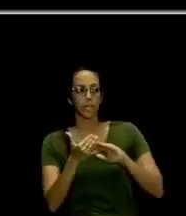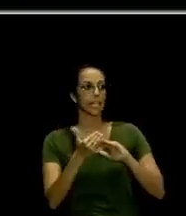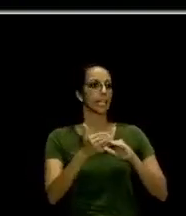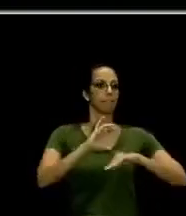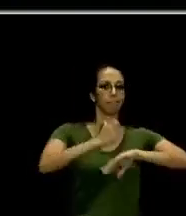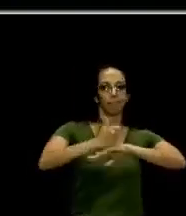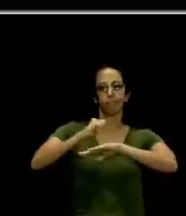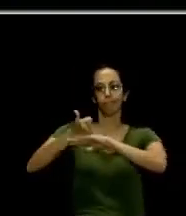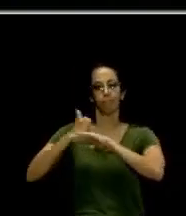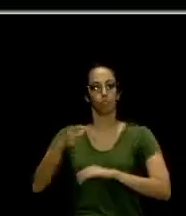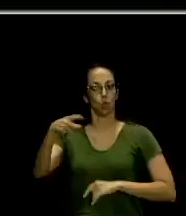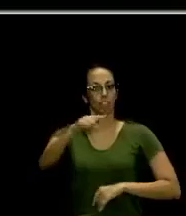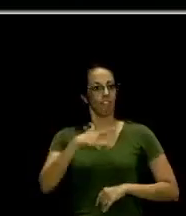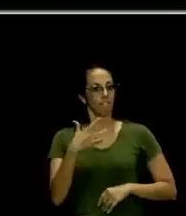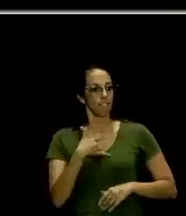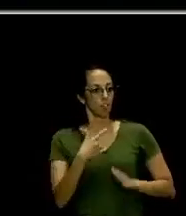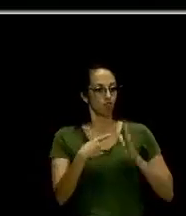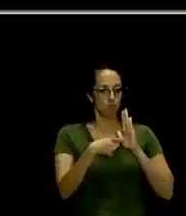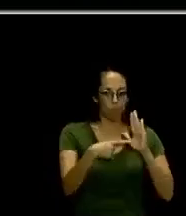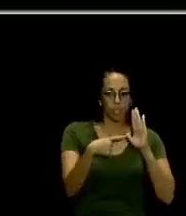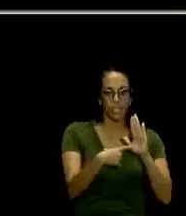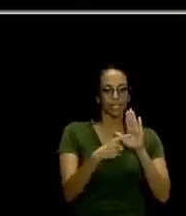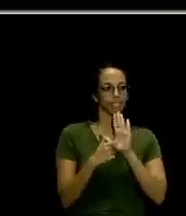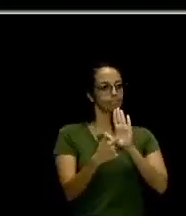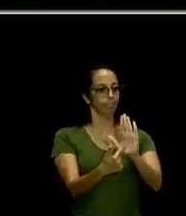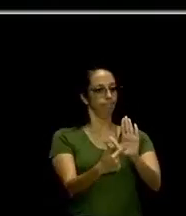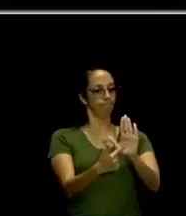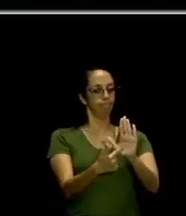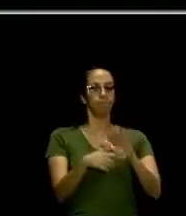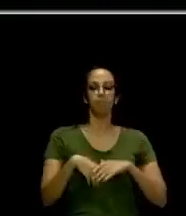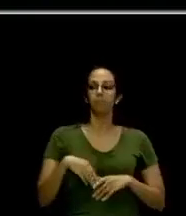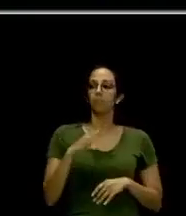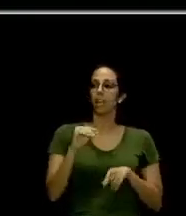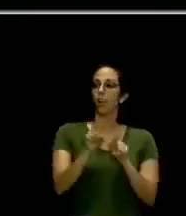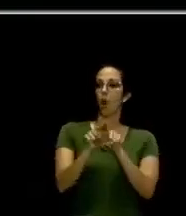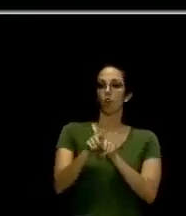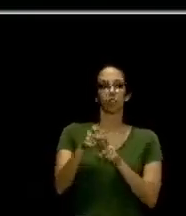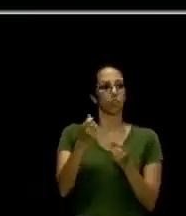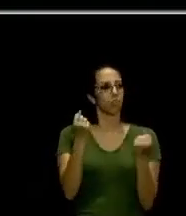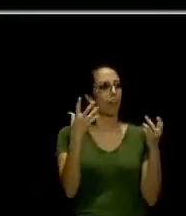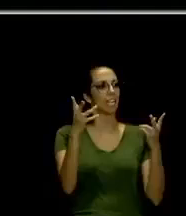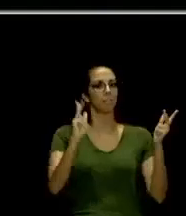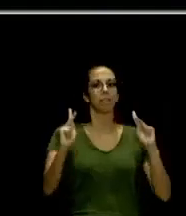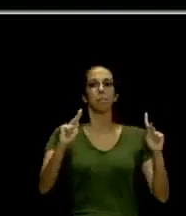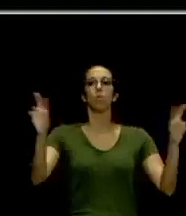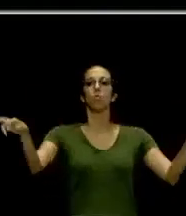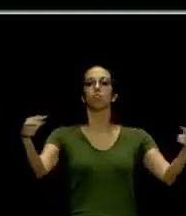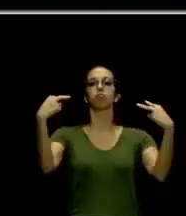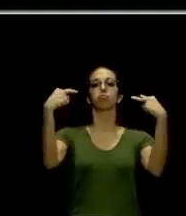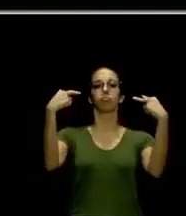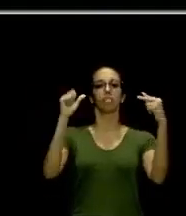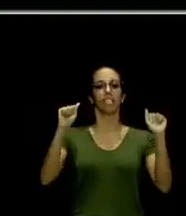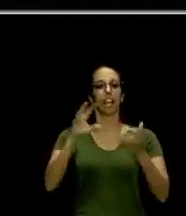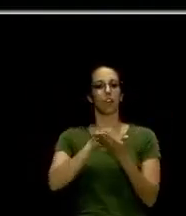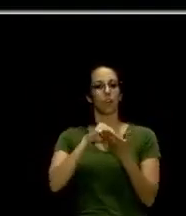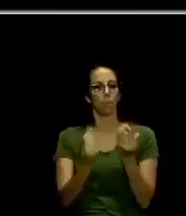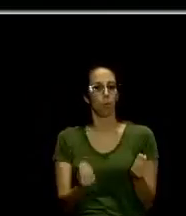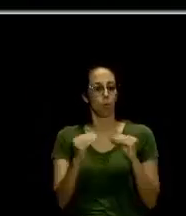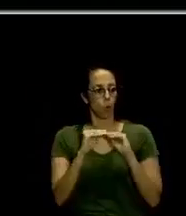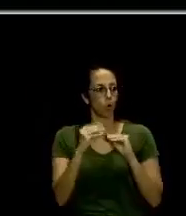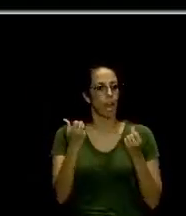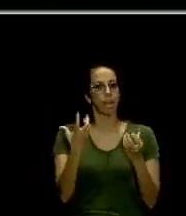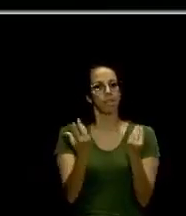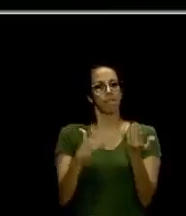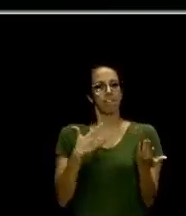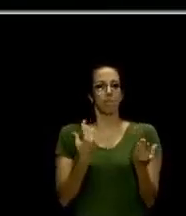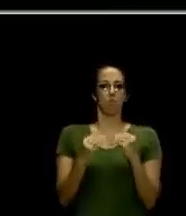of all, feel represented, and also so that people can learn more and feel more included in their community. So